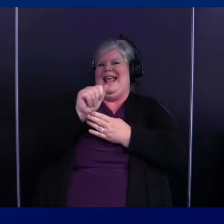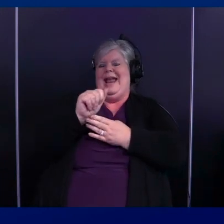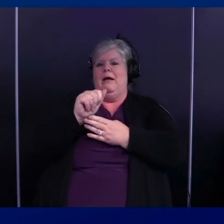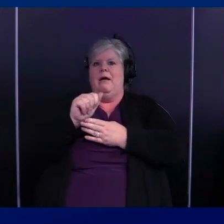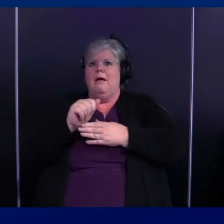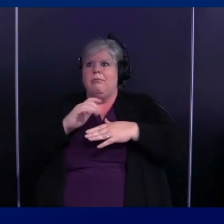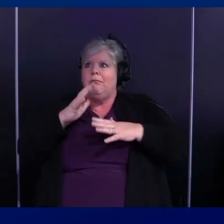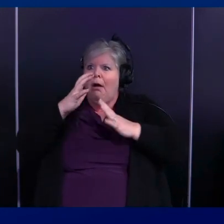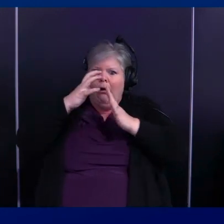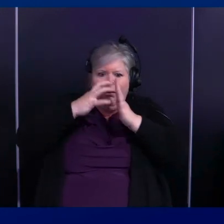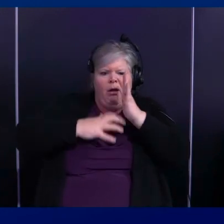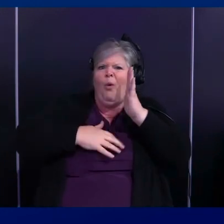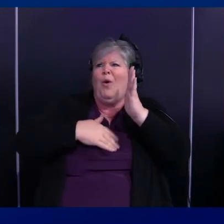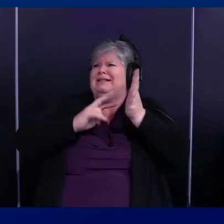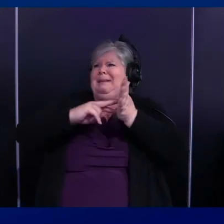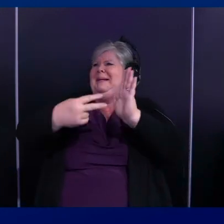mean,